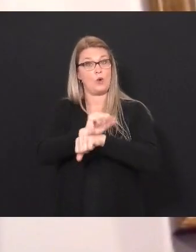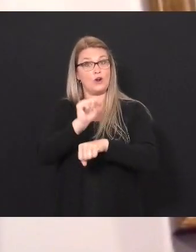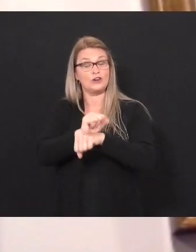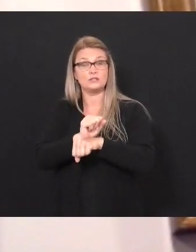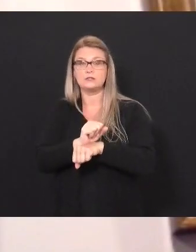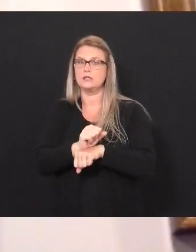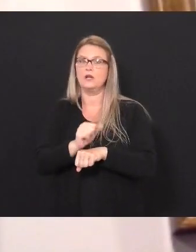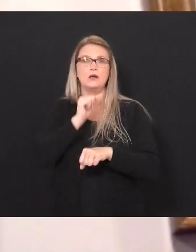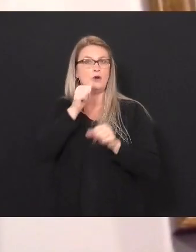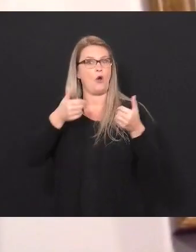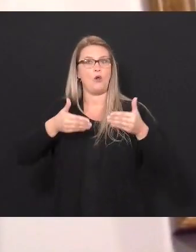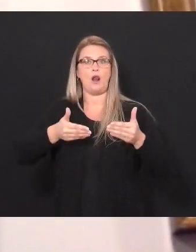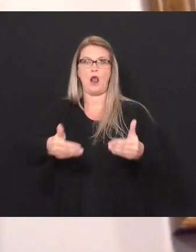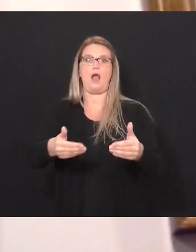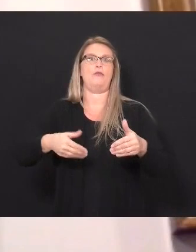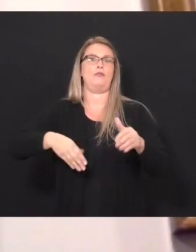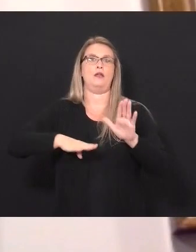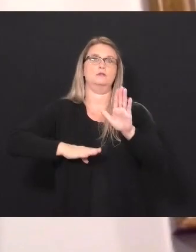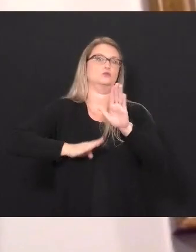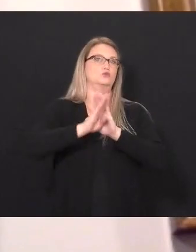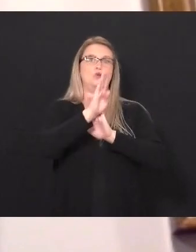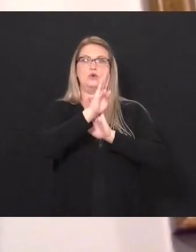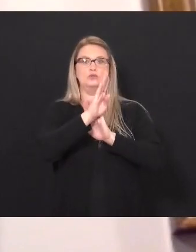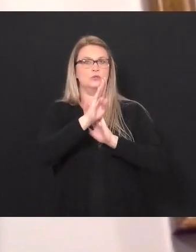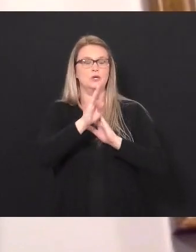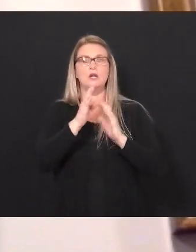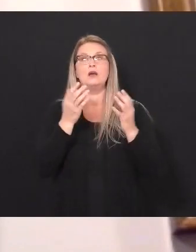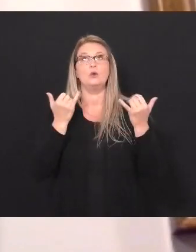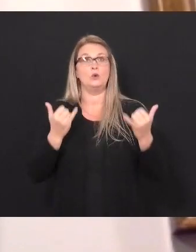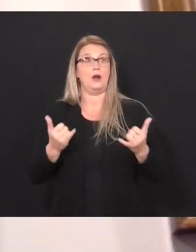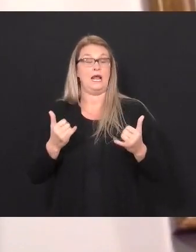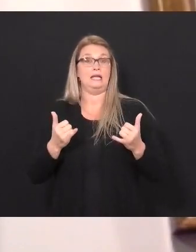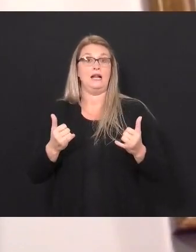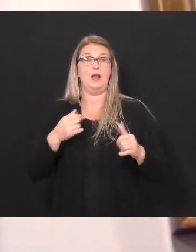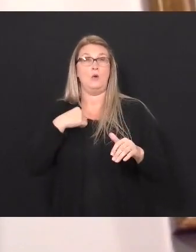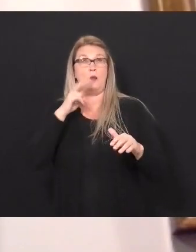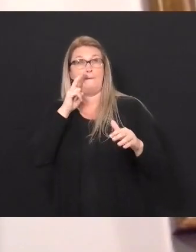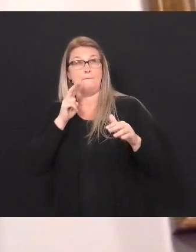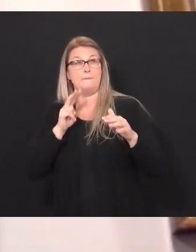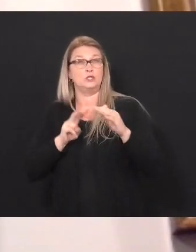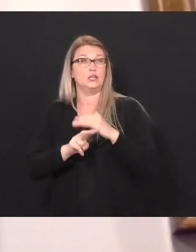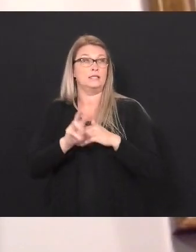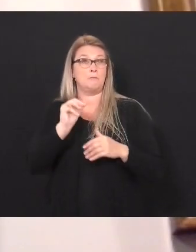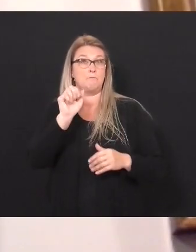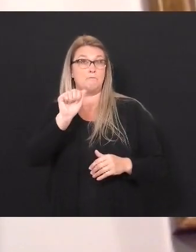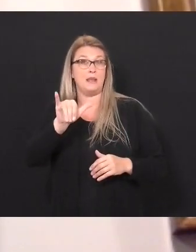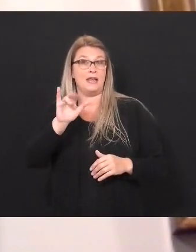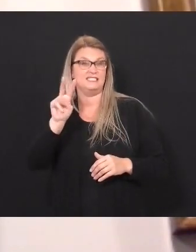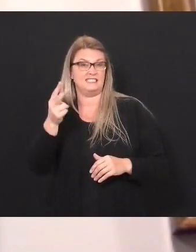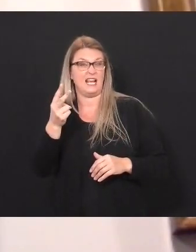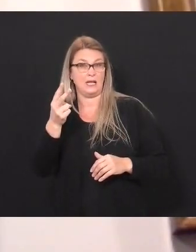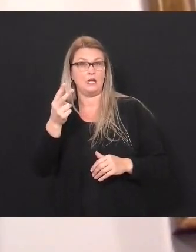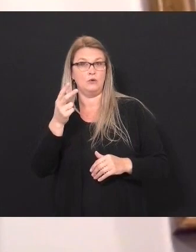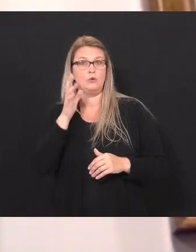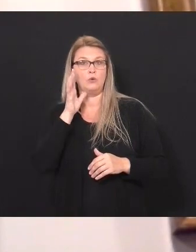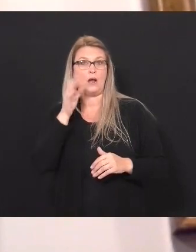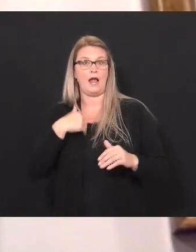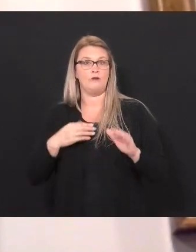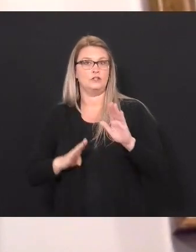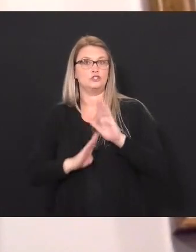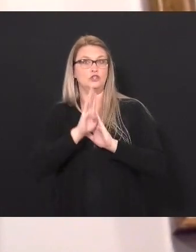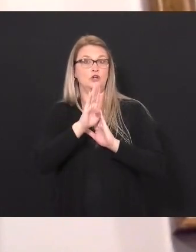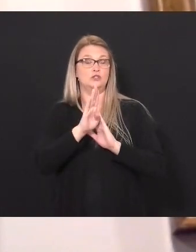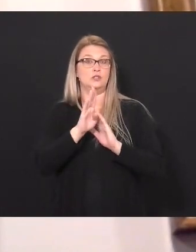things surge, then over time, because right now we're projected in May 2nd to have our surge, and we're projected to